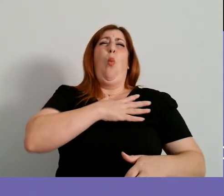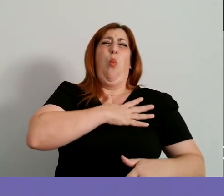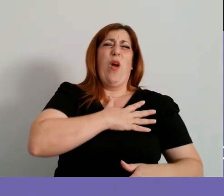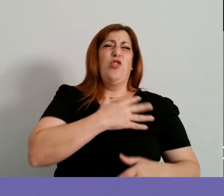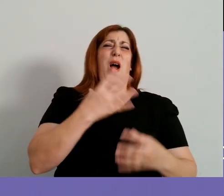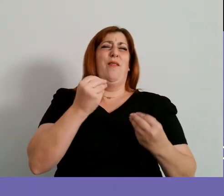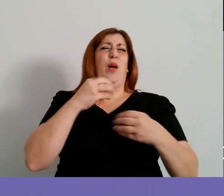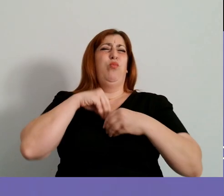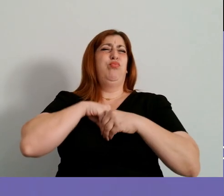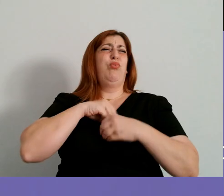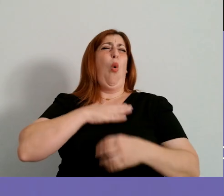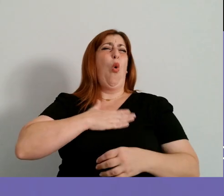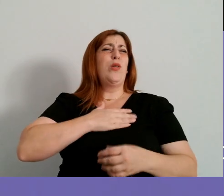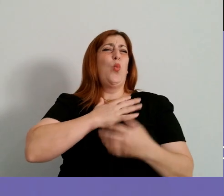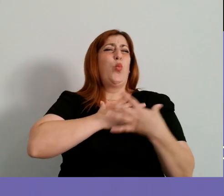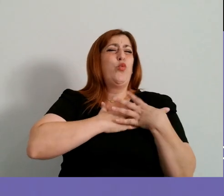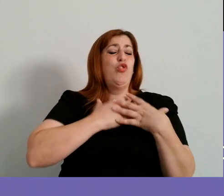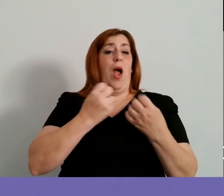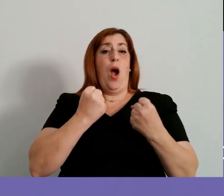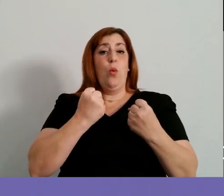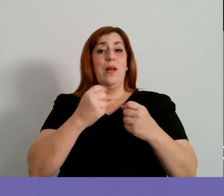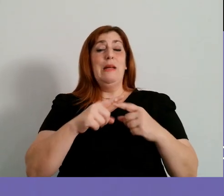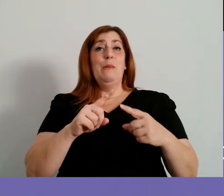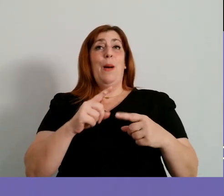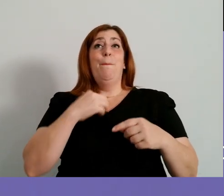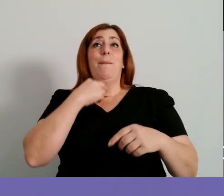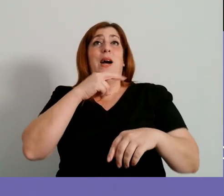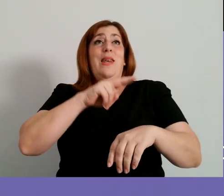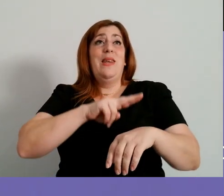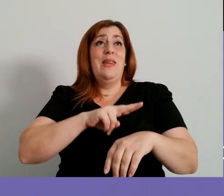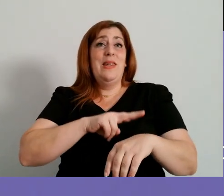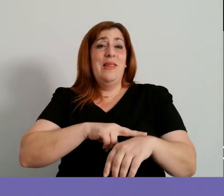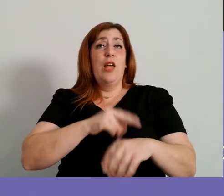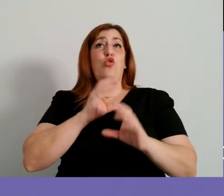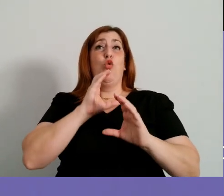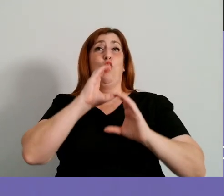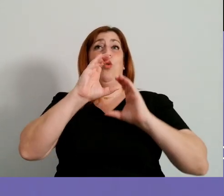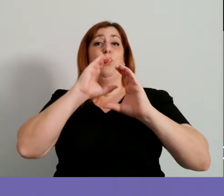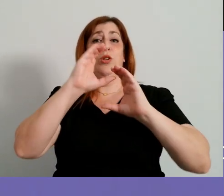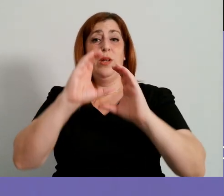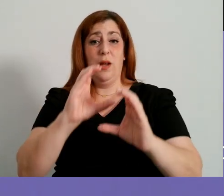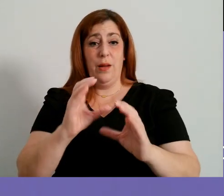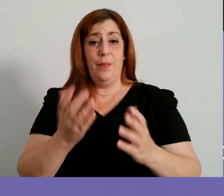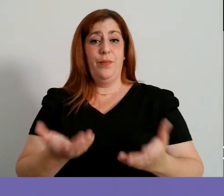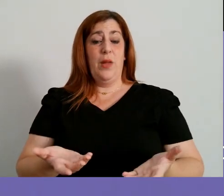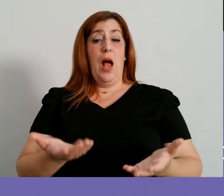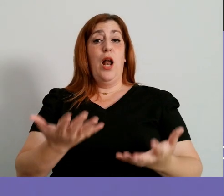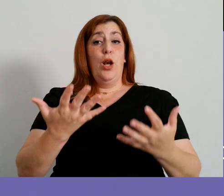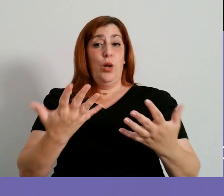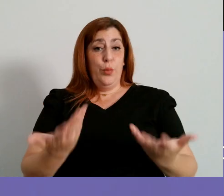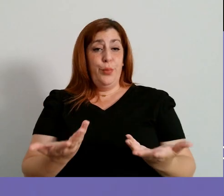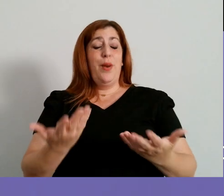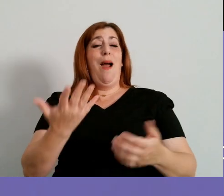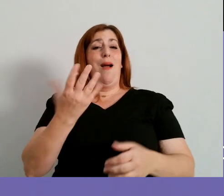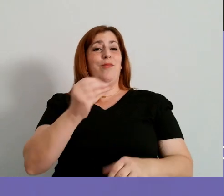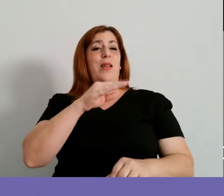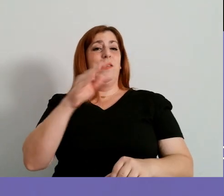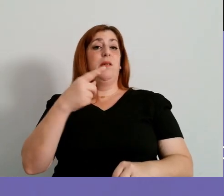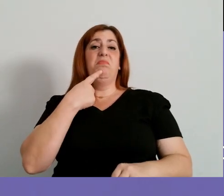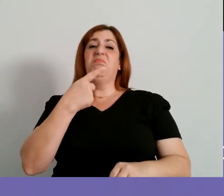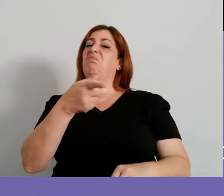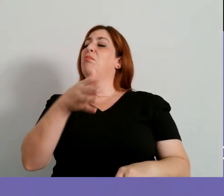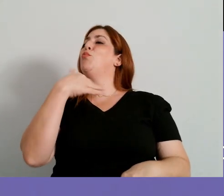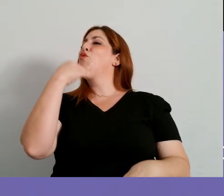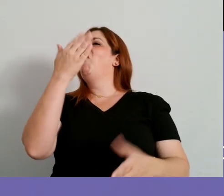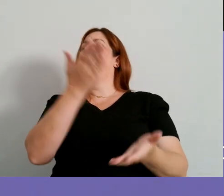facial expressions to be able to convey that to the doctor. And very often people are accused of faking, especially when we